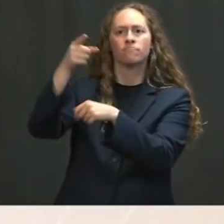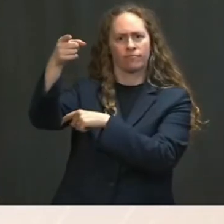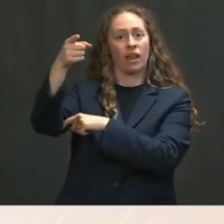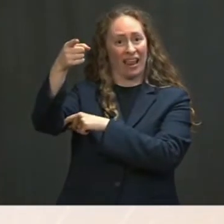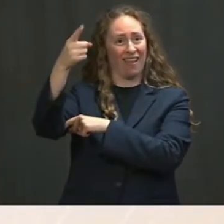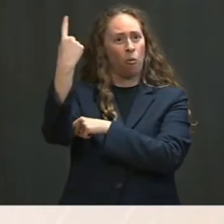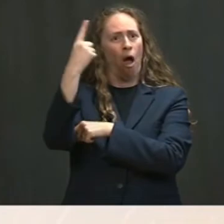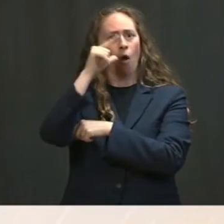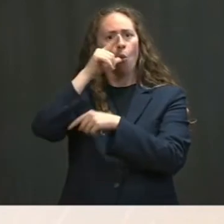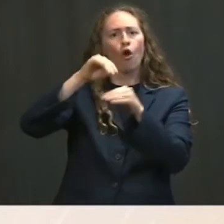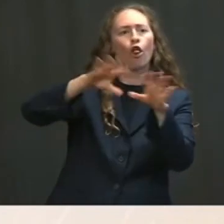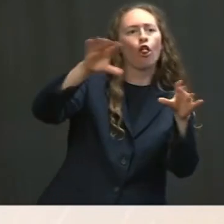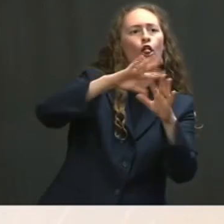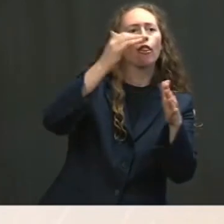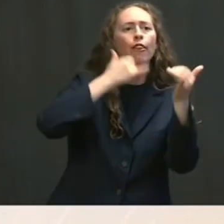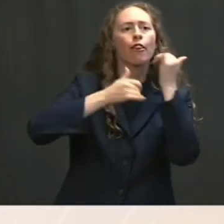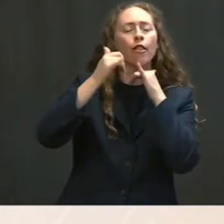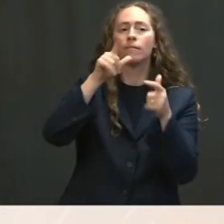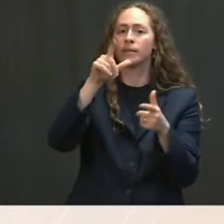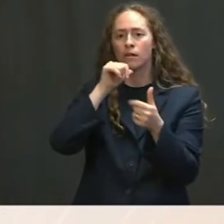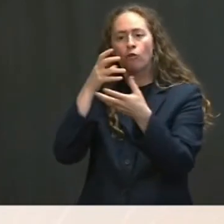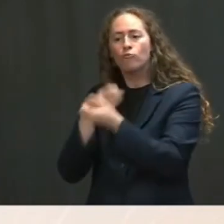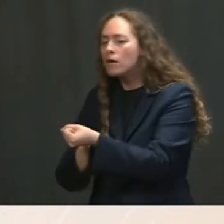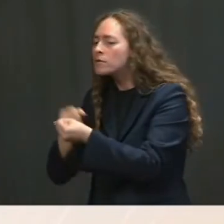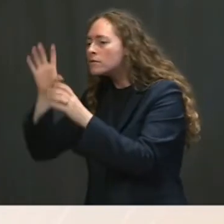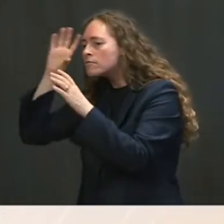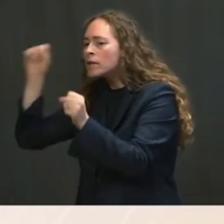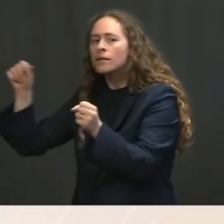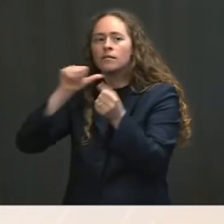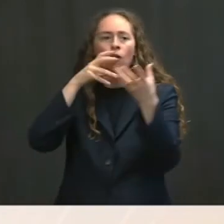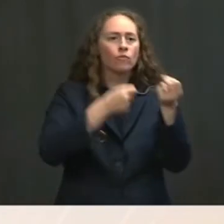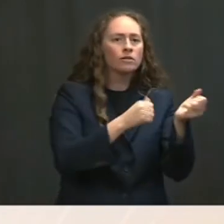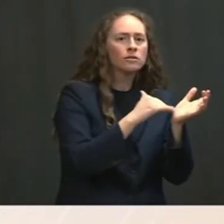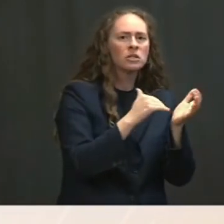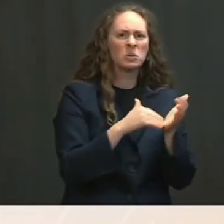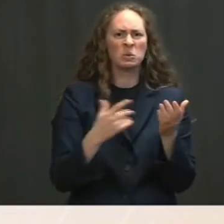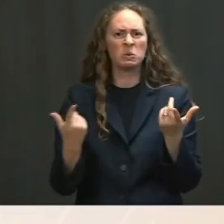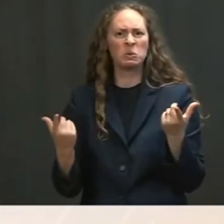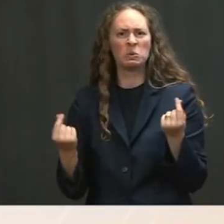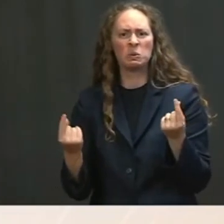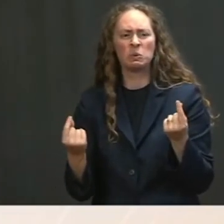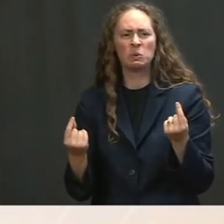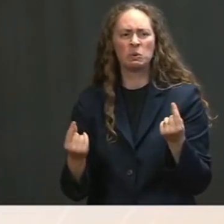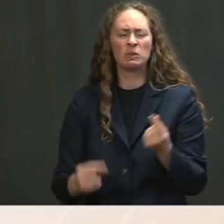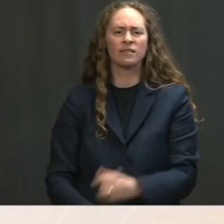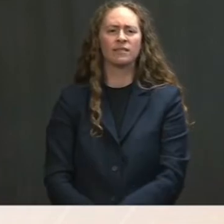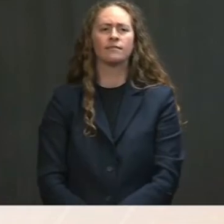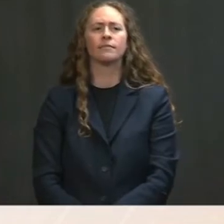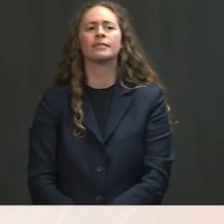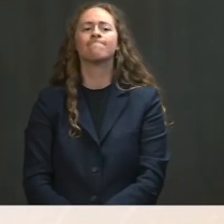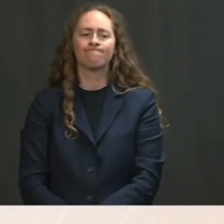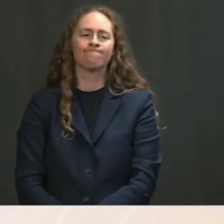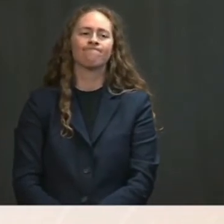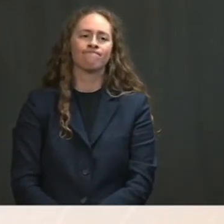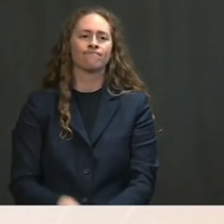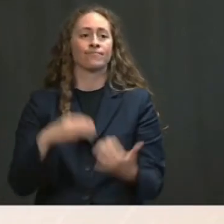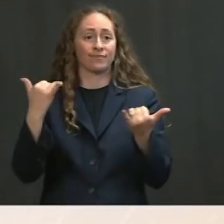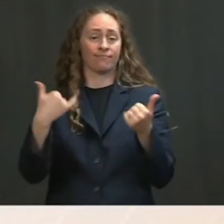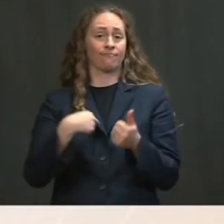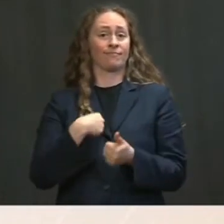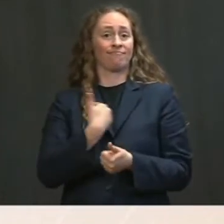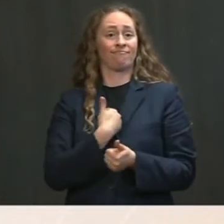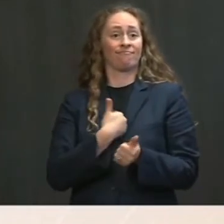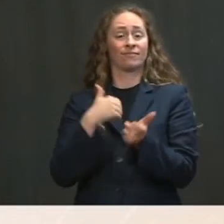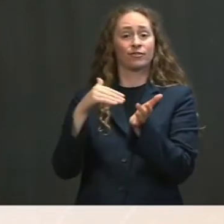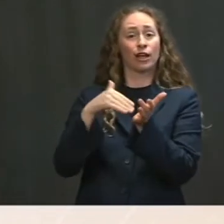administration? Well, thanks, Rachel. You know, I think about this as I think about doctoring and as I think about my approach to patients, which is I recognize